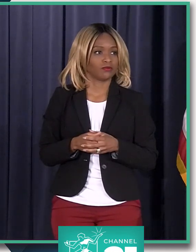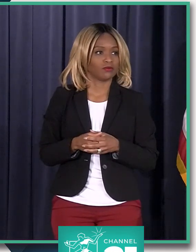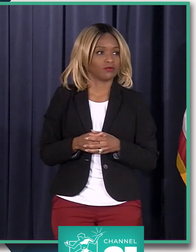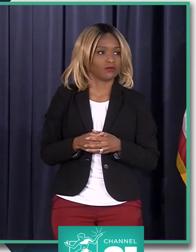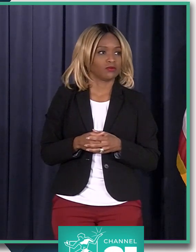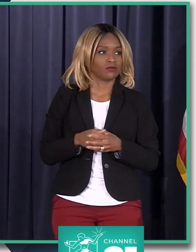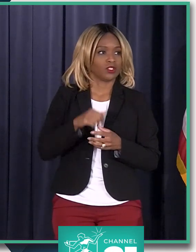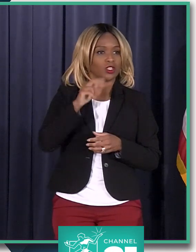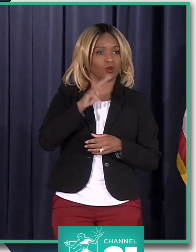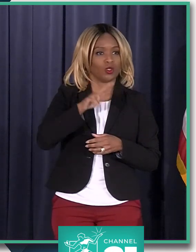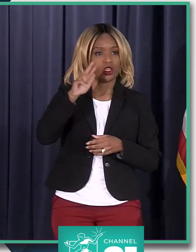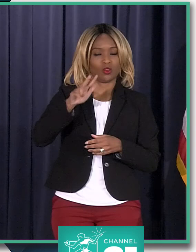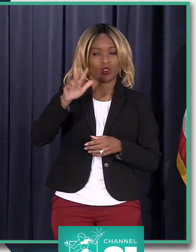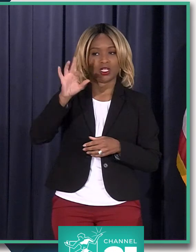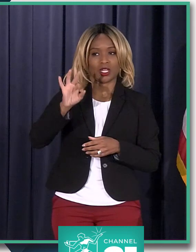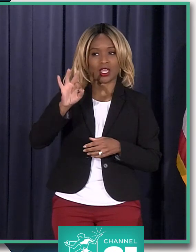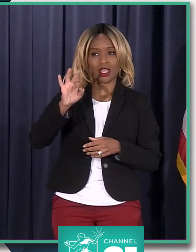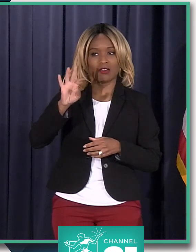is